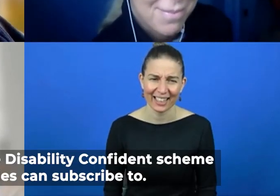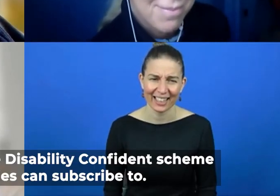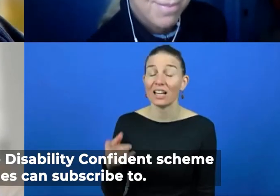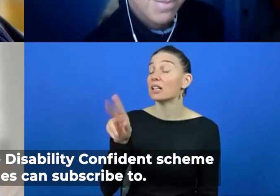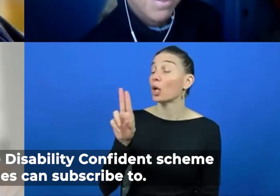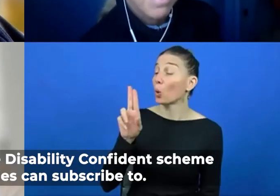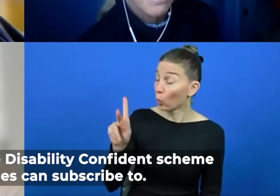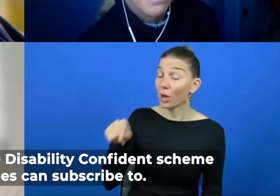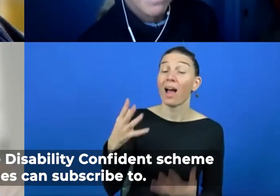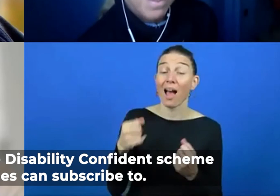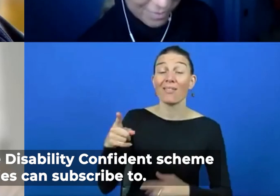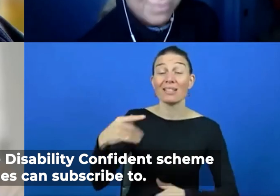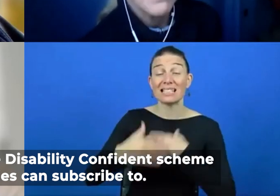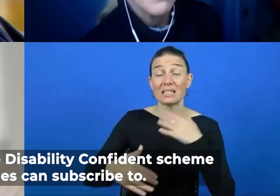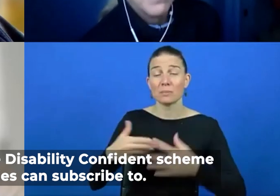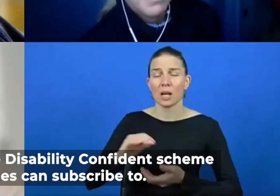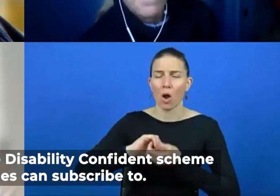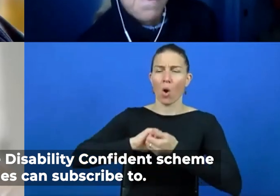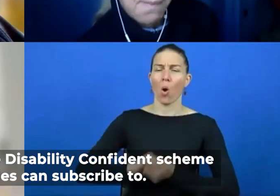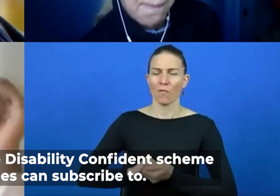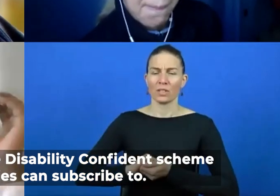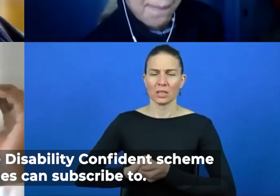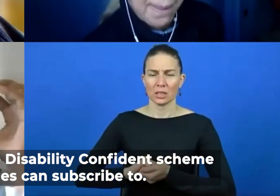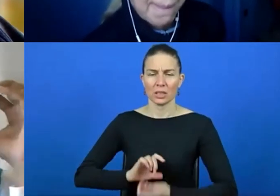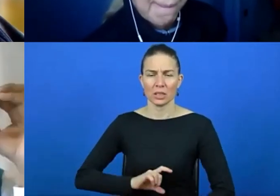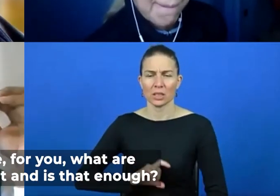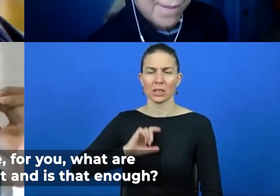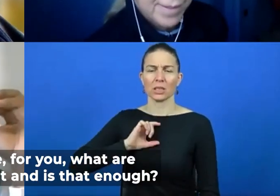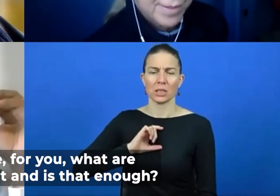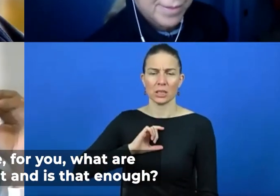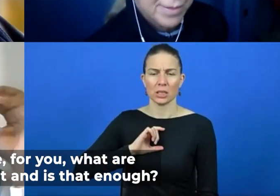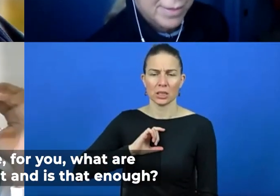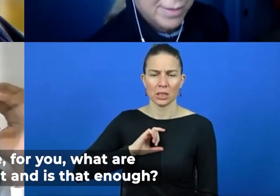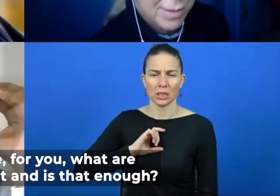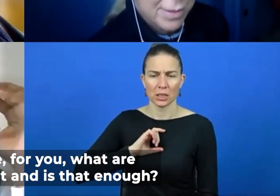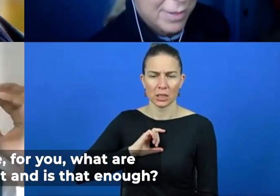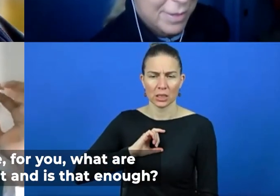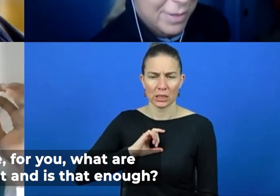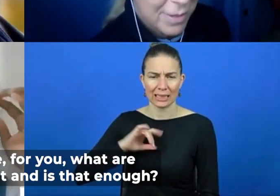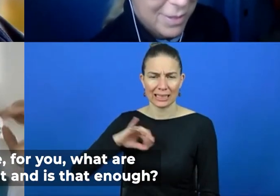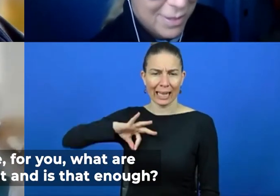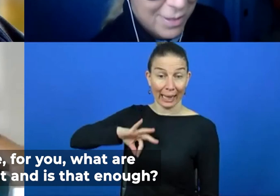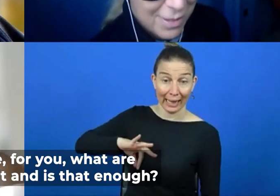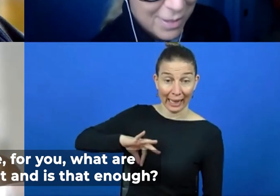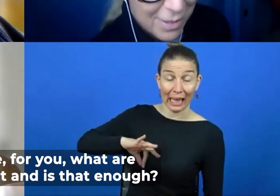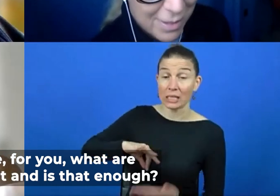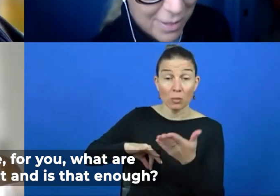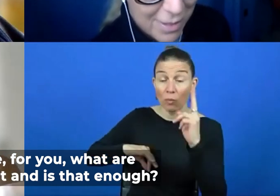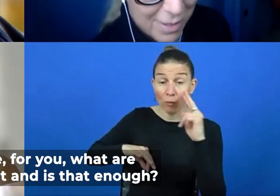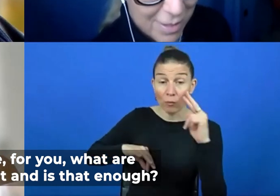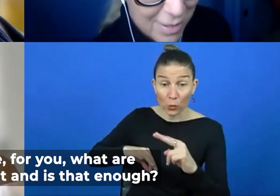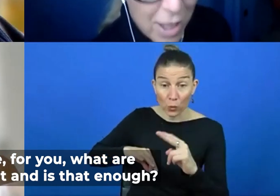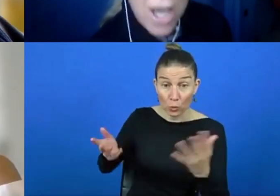the disability confidence game that companies can subscribe to. It's mainly for Caroline, for you. What are your views on it, and is that